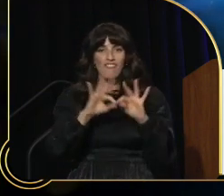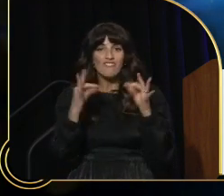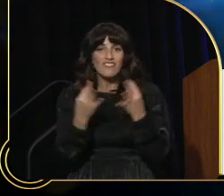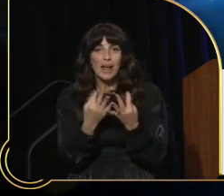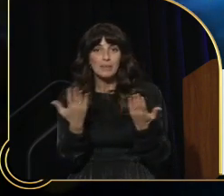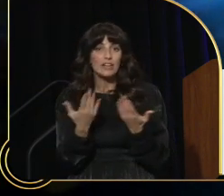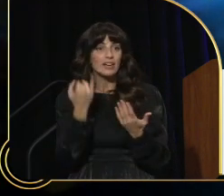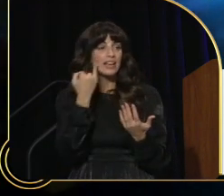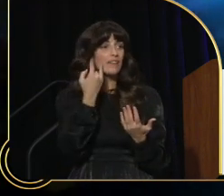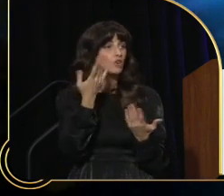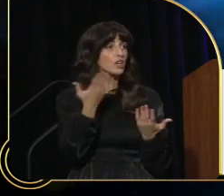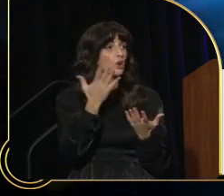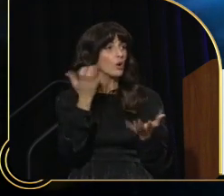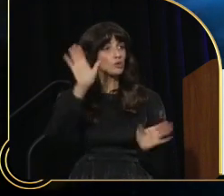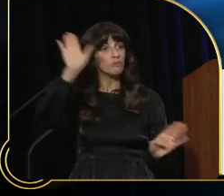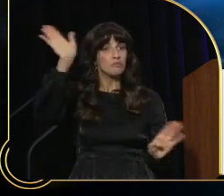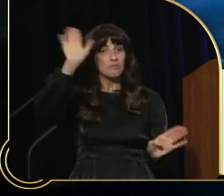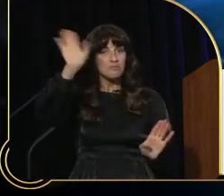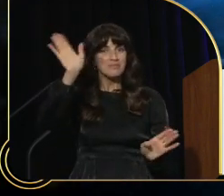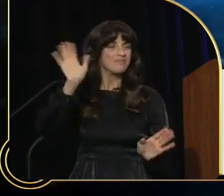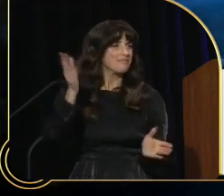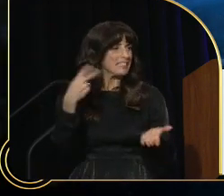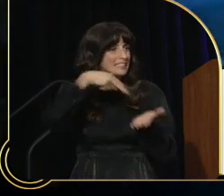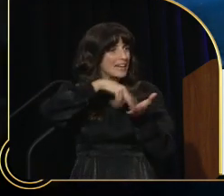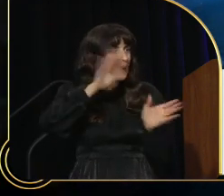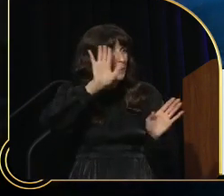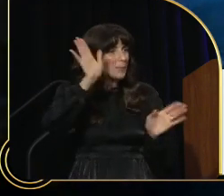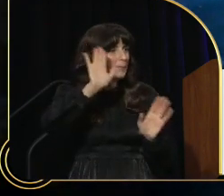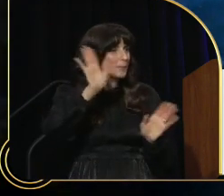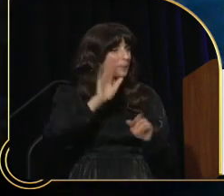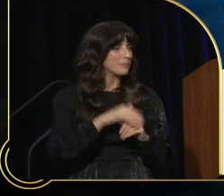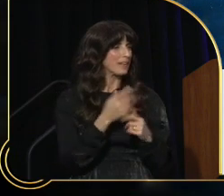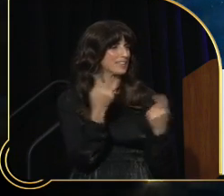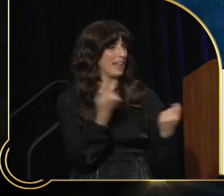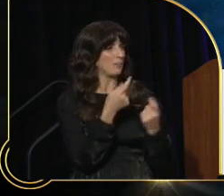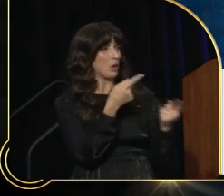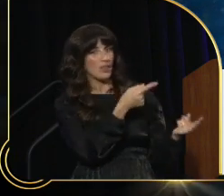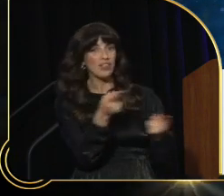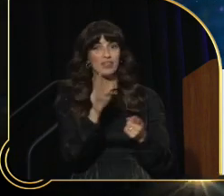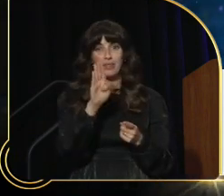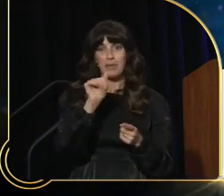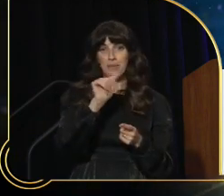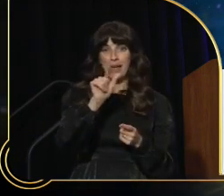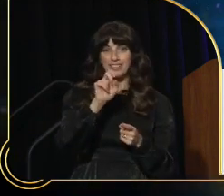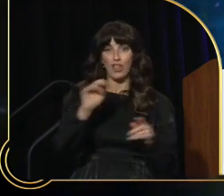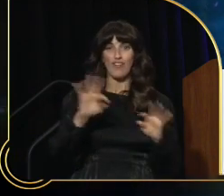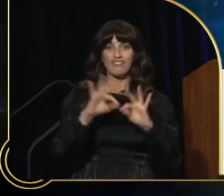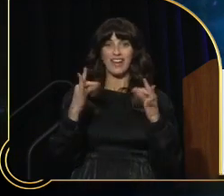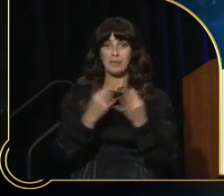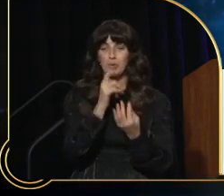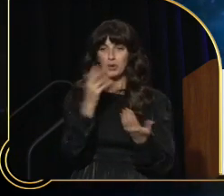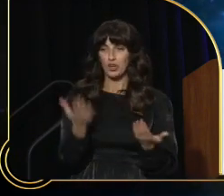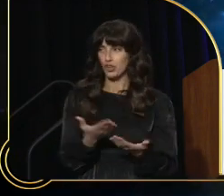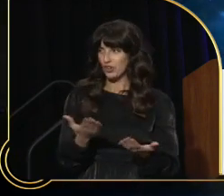want to raise your hand, wave, stand up, let's celebrate you. There you are. Thank